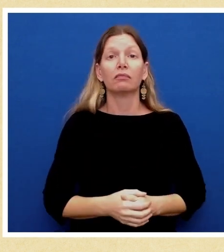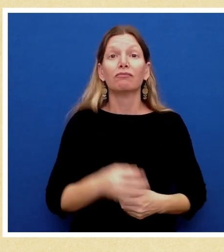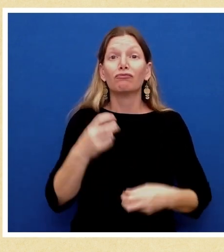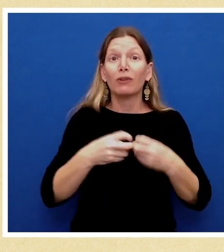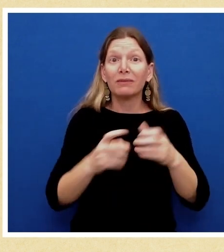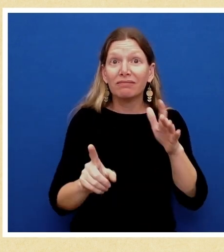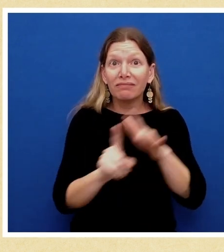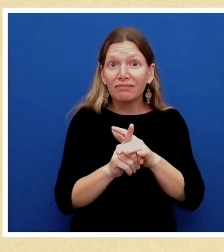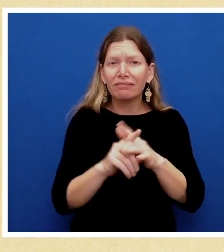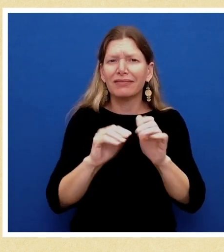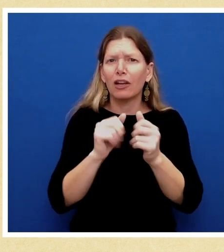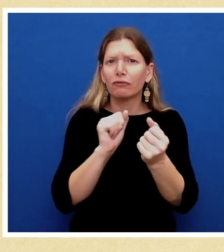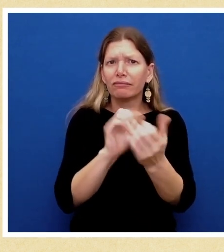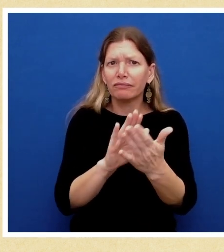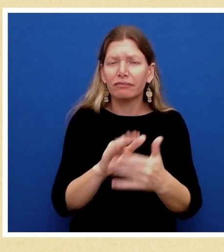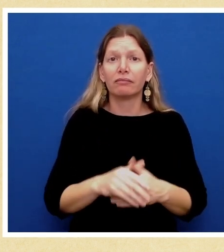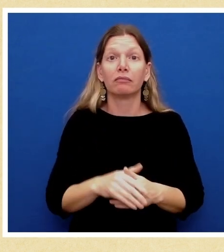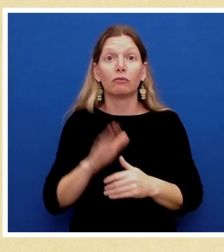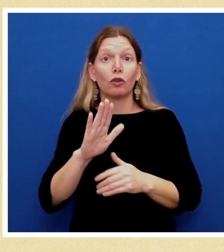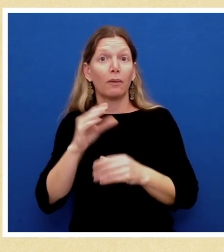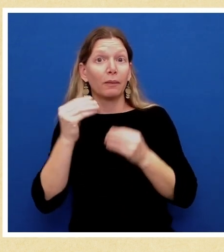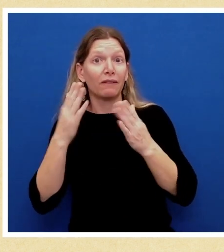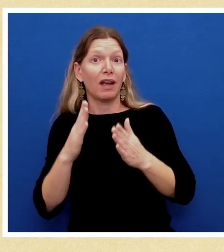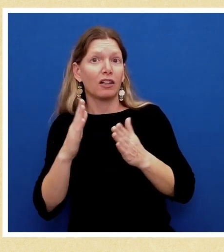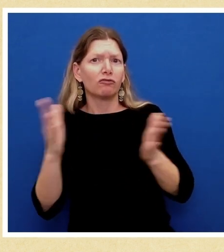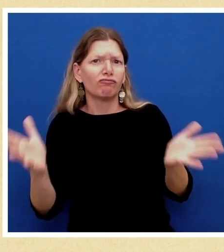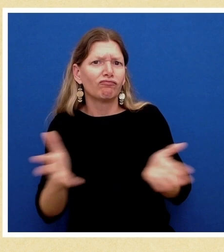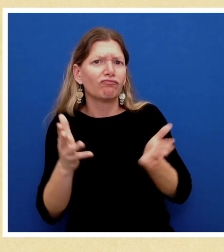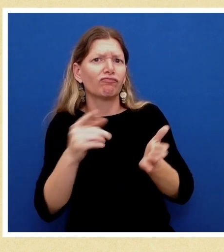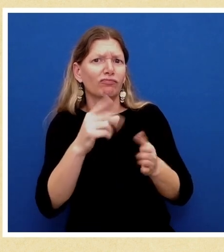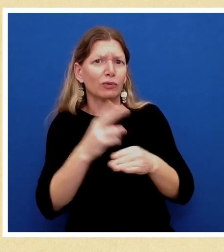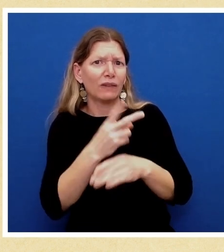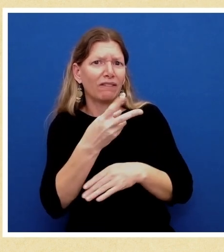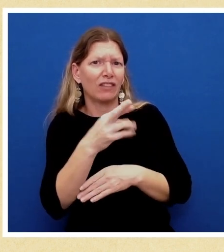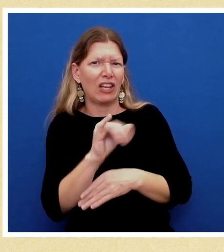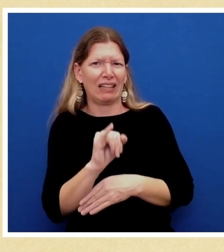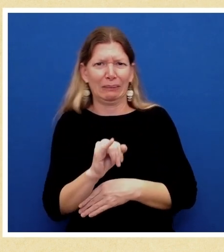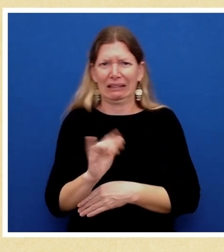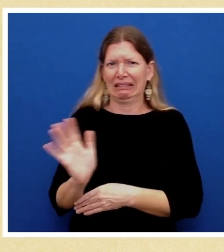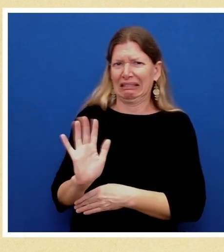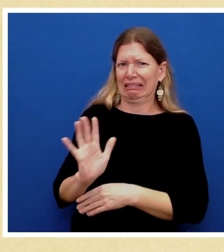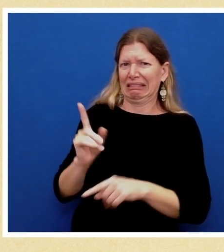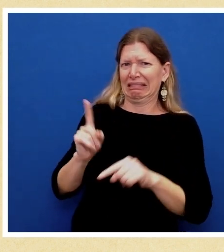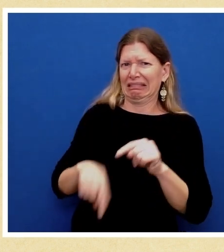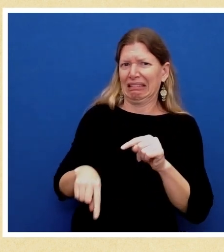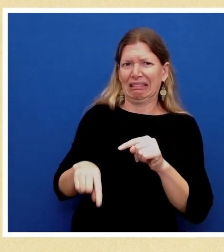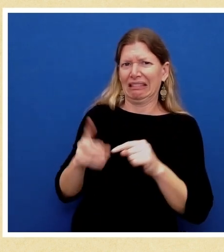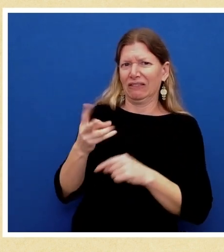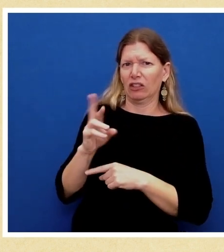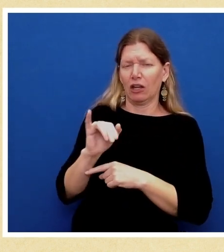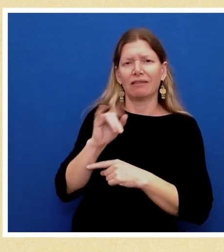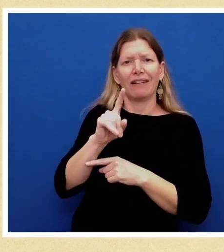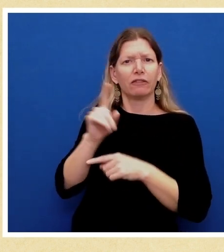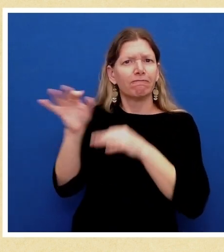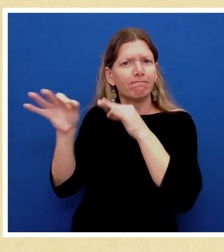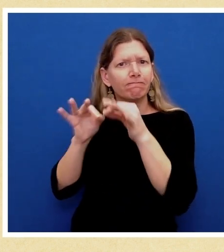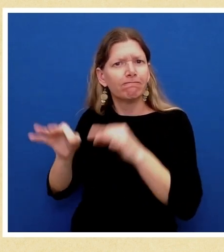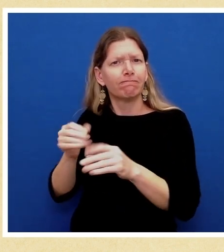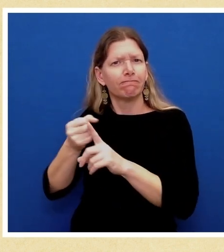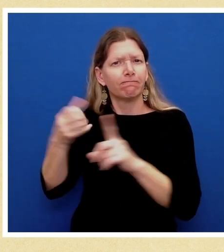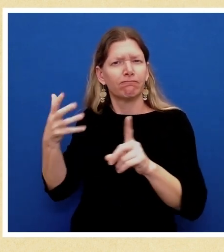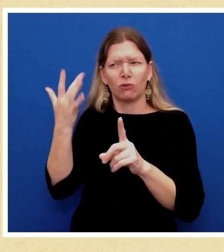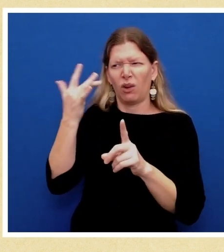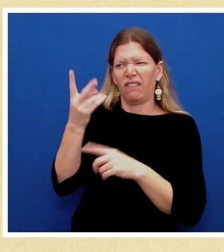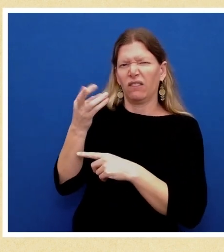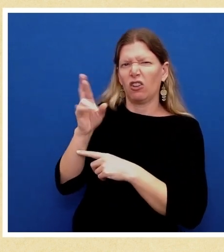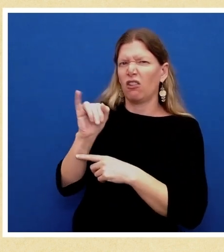Addressing any problems. If your provider encourages you to use VRI and you cannot use VRI for the appointment, be sure